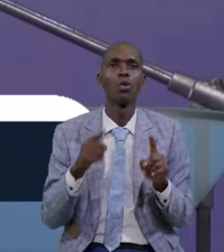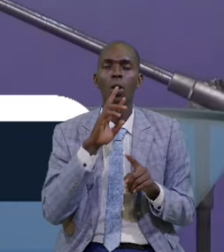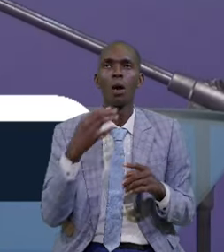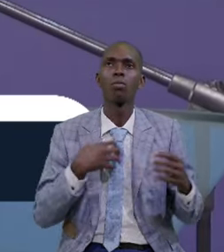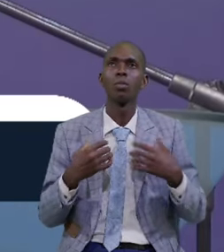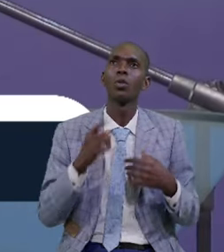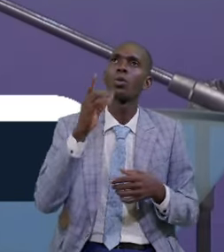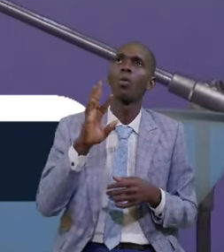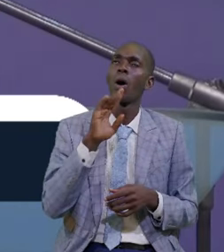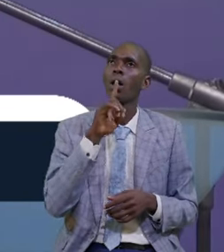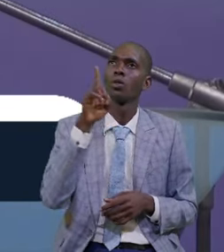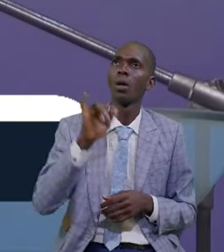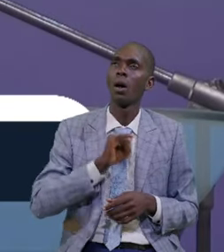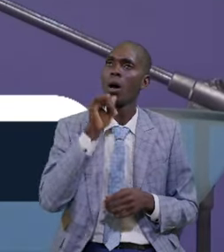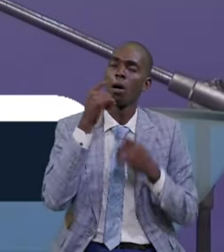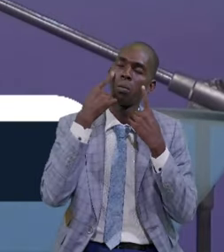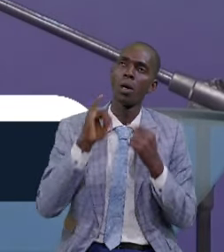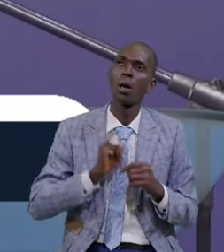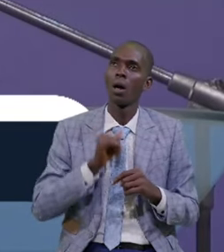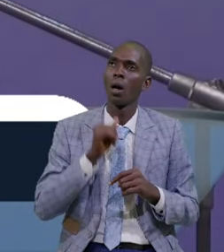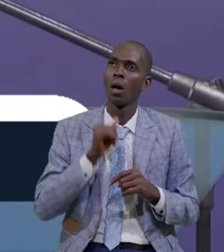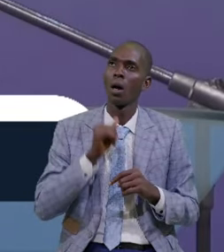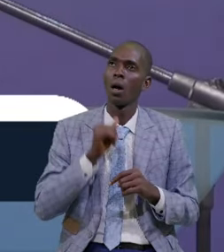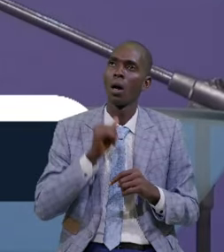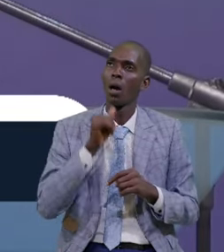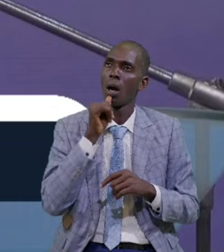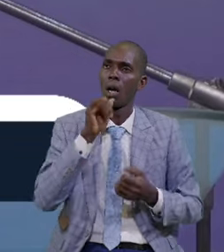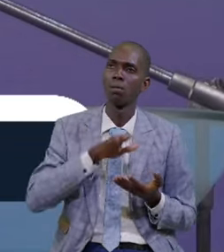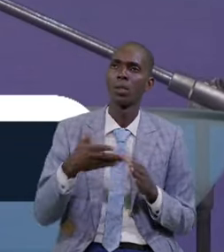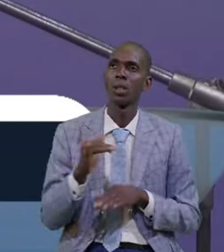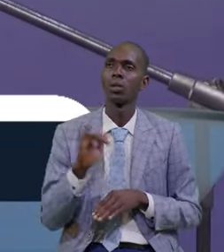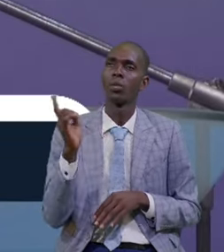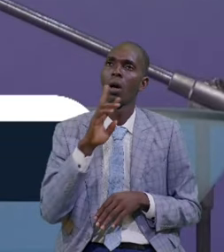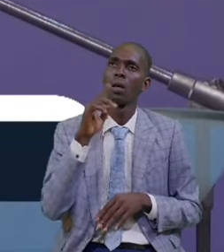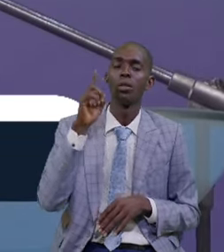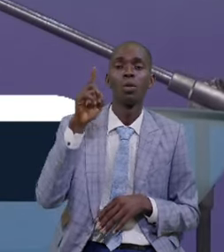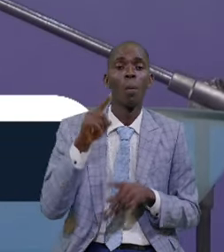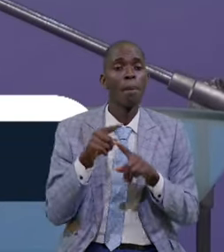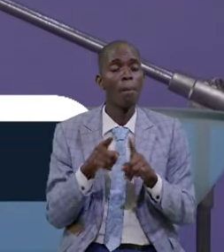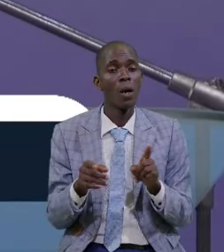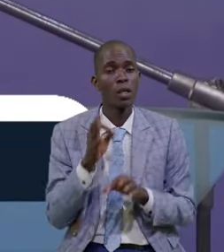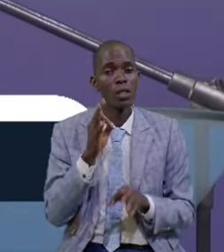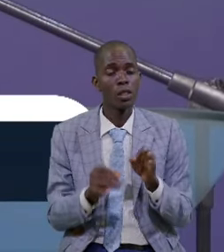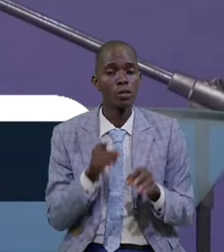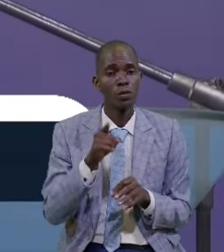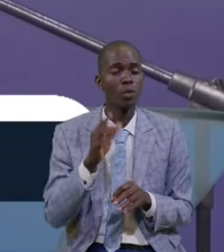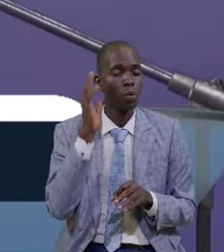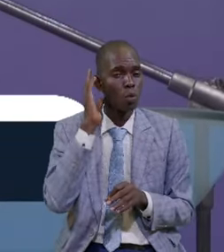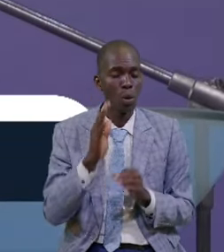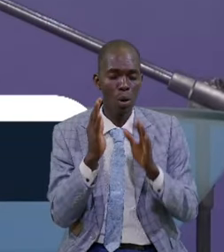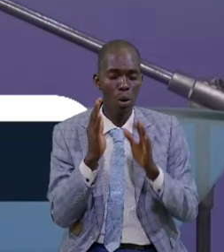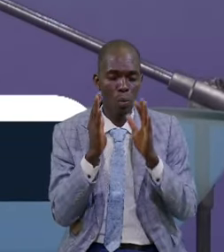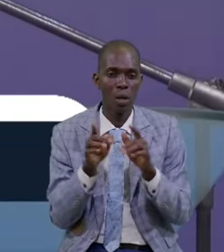are you? I'm crying. I'm suffering. I'm dying." But if you're going to pray like